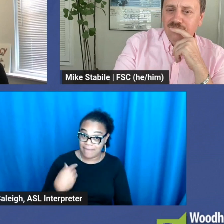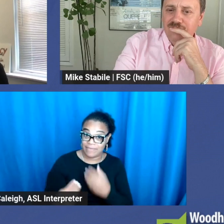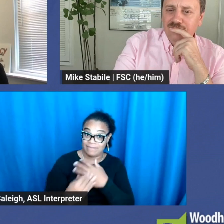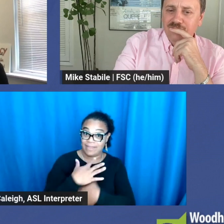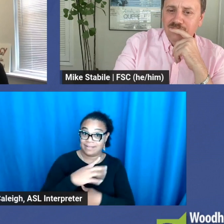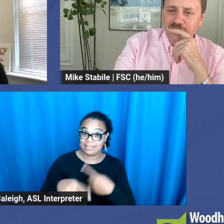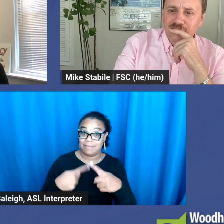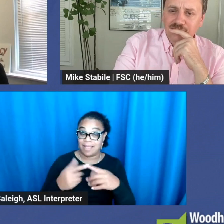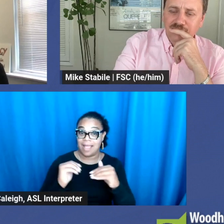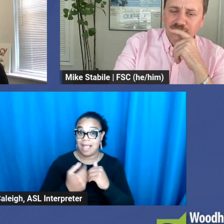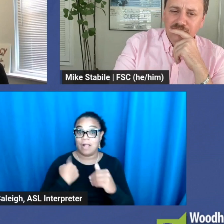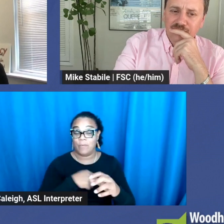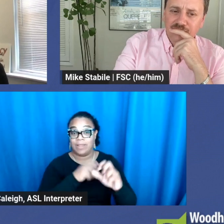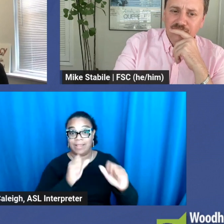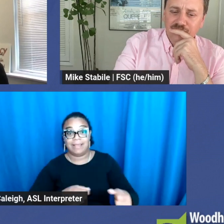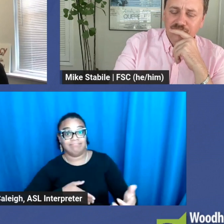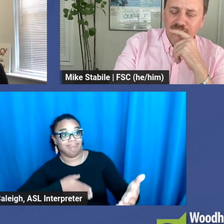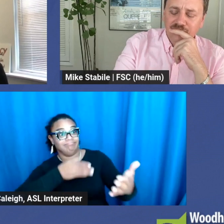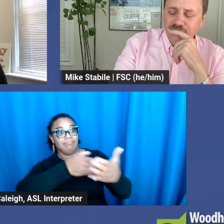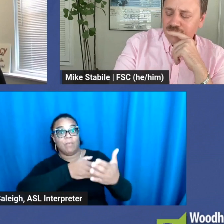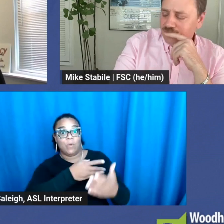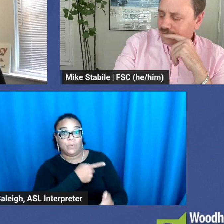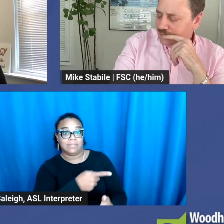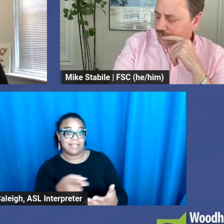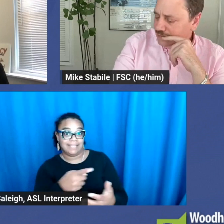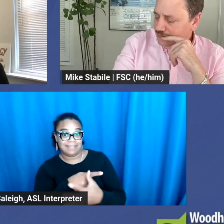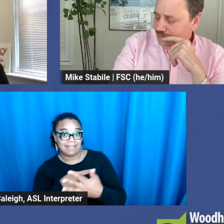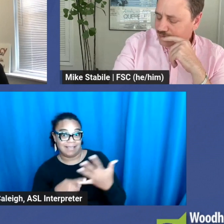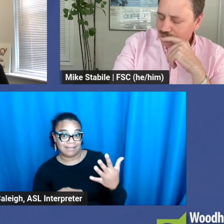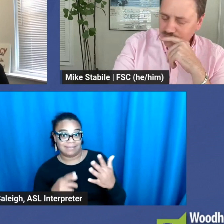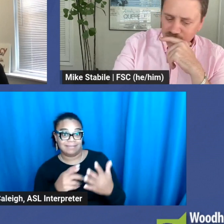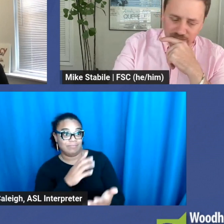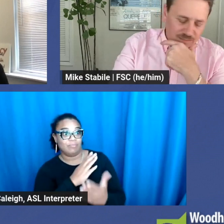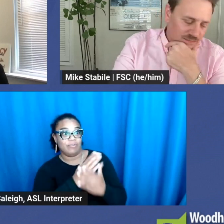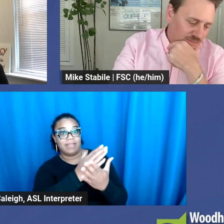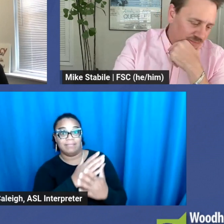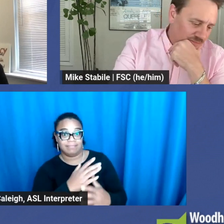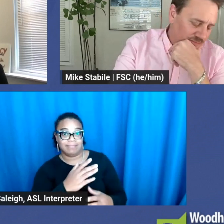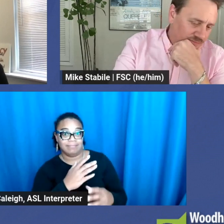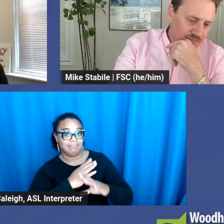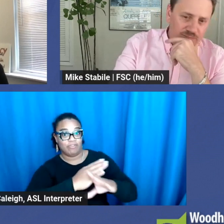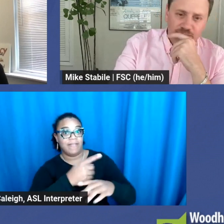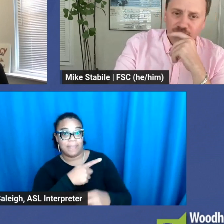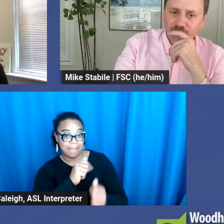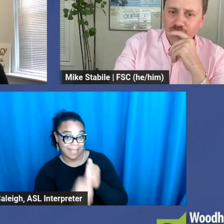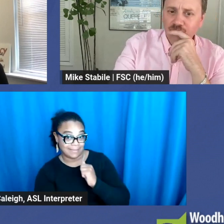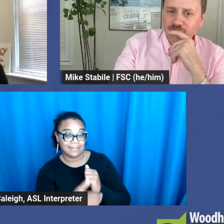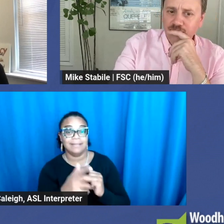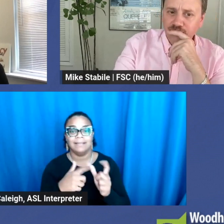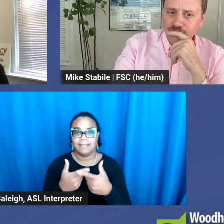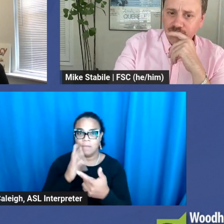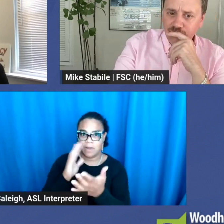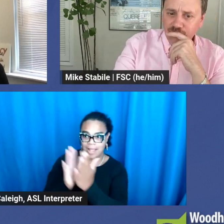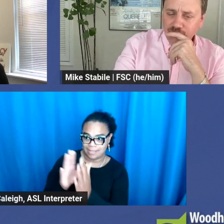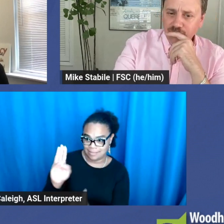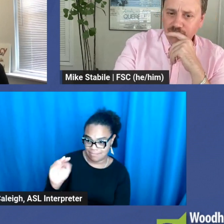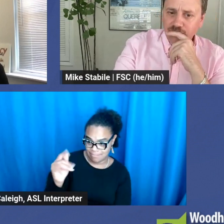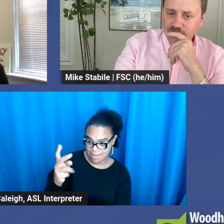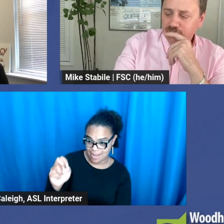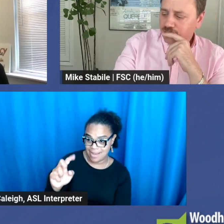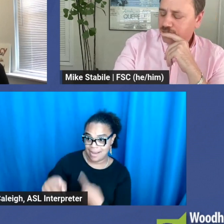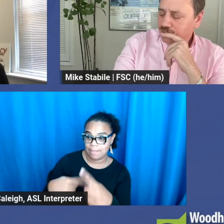stand in opposition to these things and sort of stop them from passing? And then, Mike, I'll ask the same question to you related to the